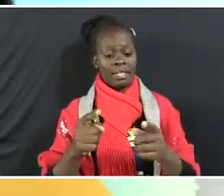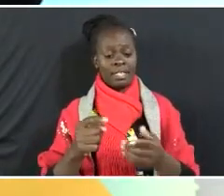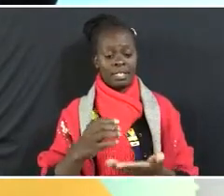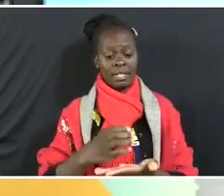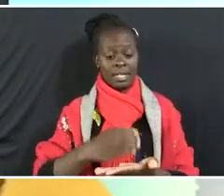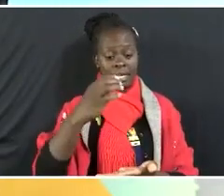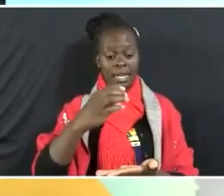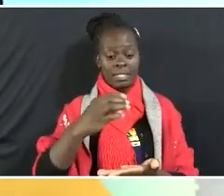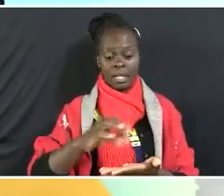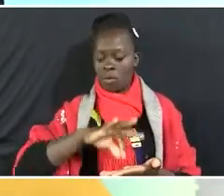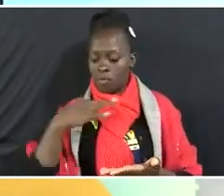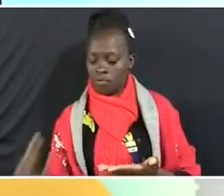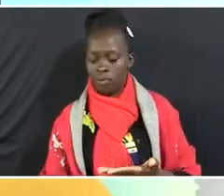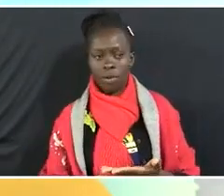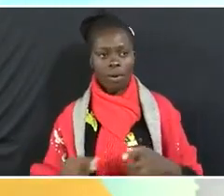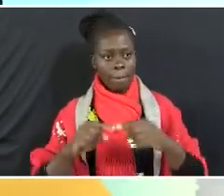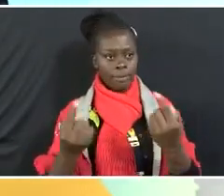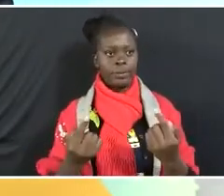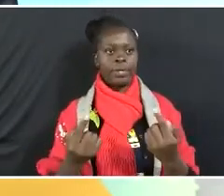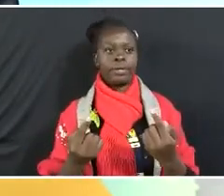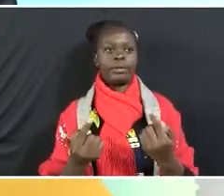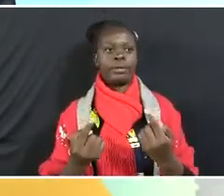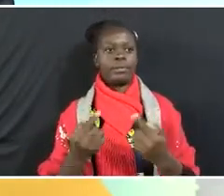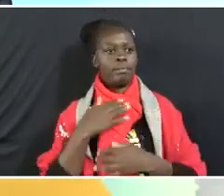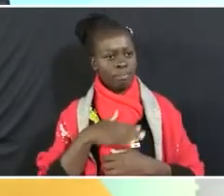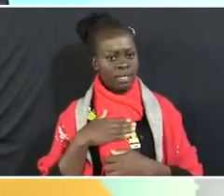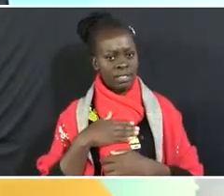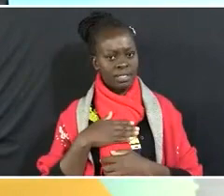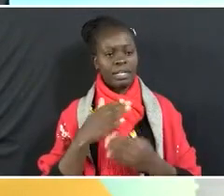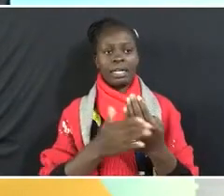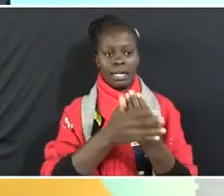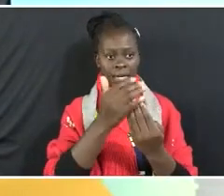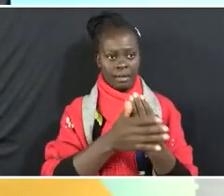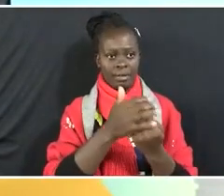down, it breaks. Handle with care.